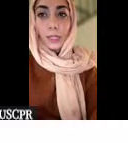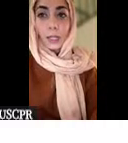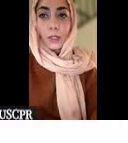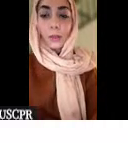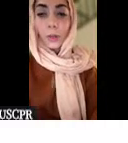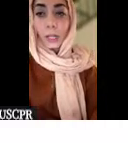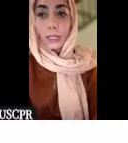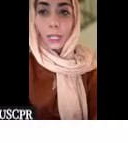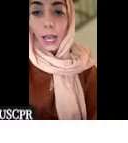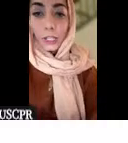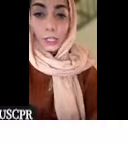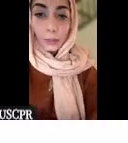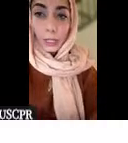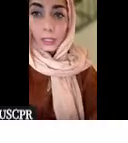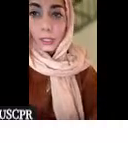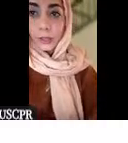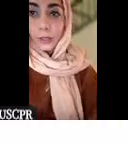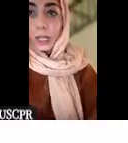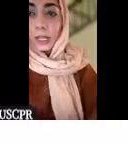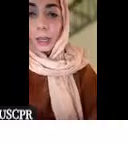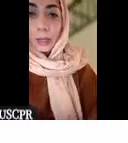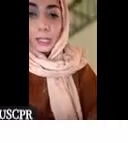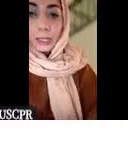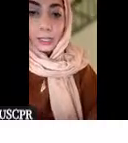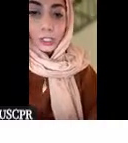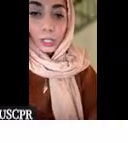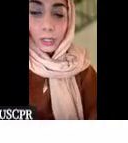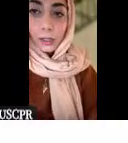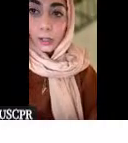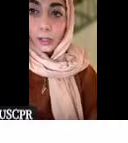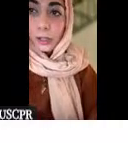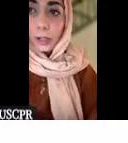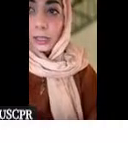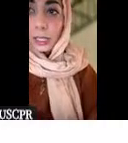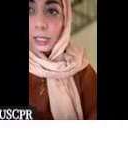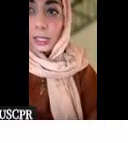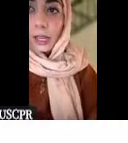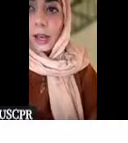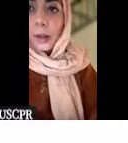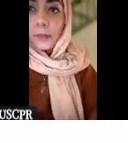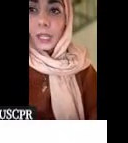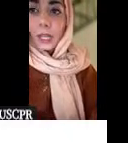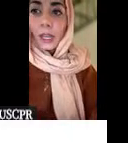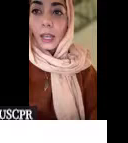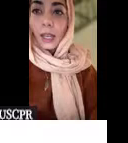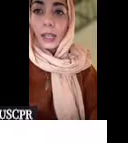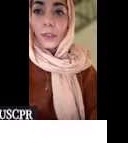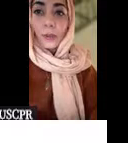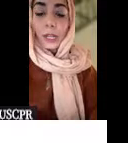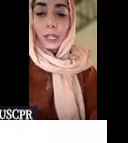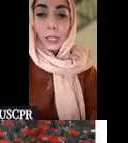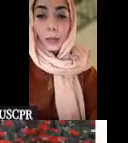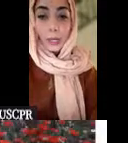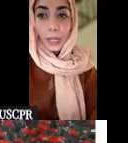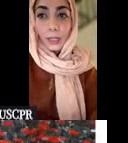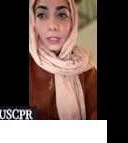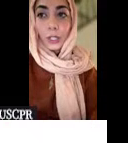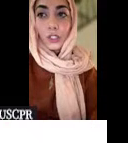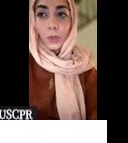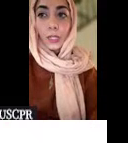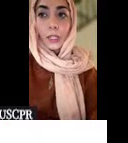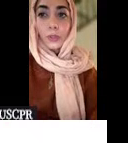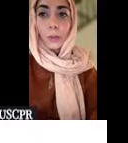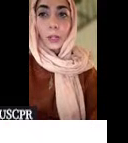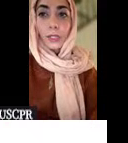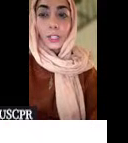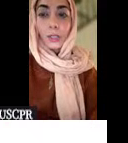the ways that you all can take action and plug into the campaigns Lydia and Shahnaz are leading. Again, if you're running a campaign, you can